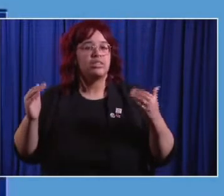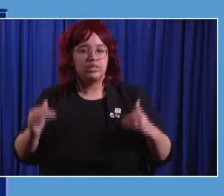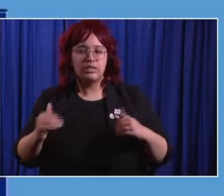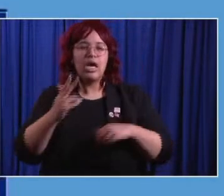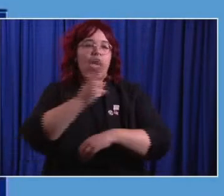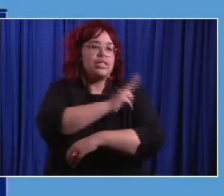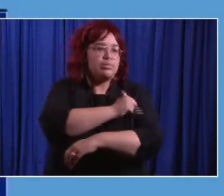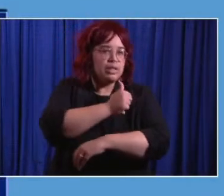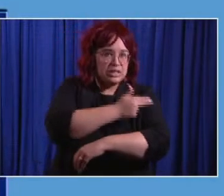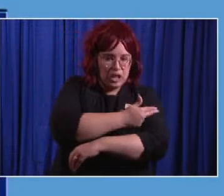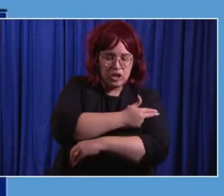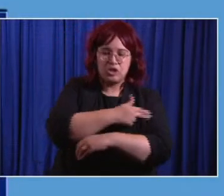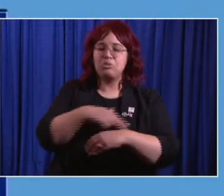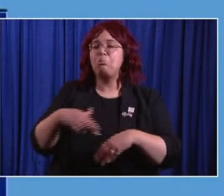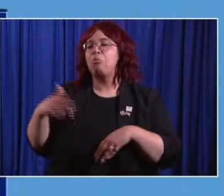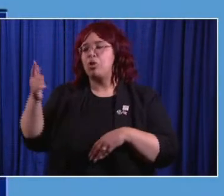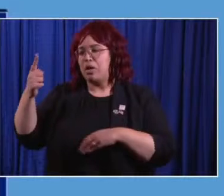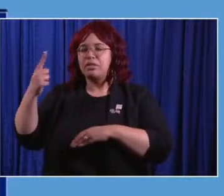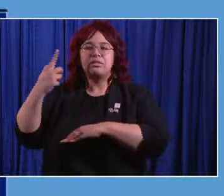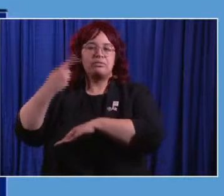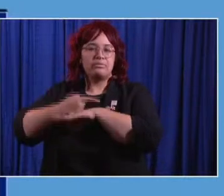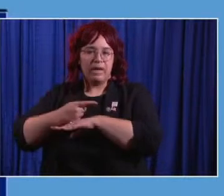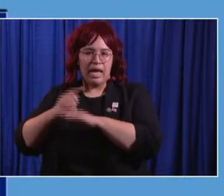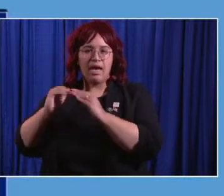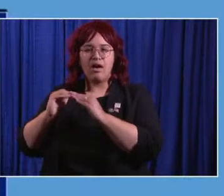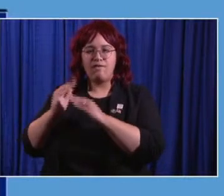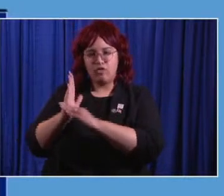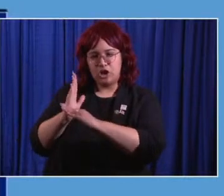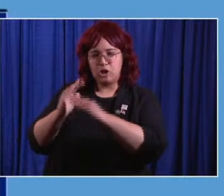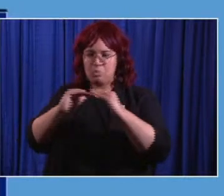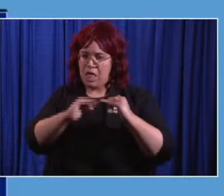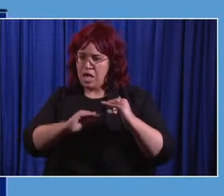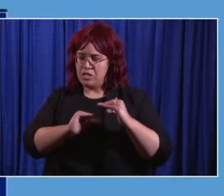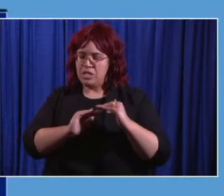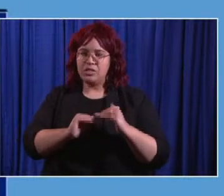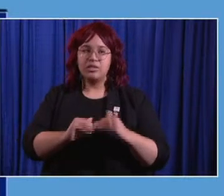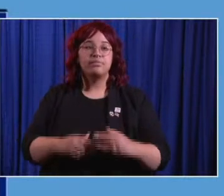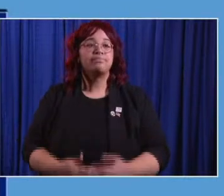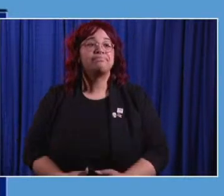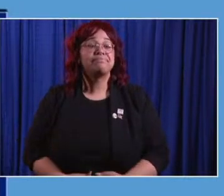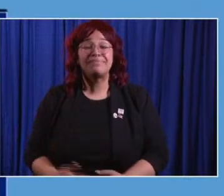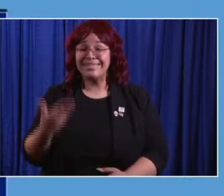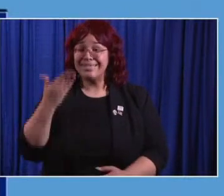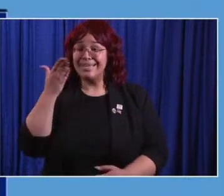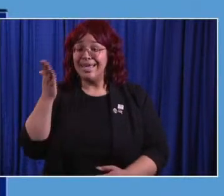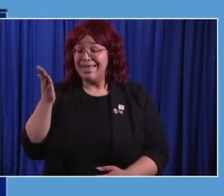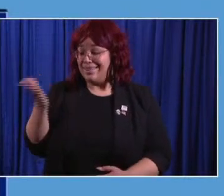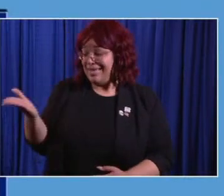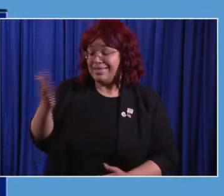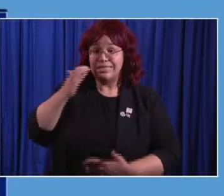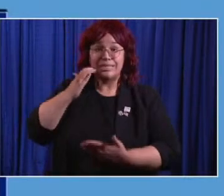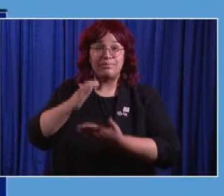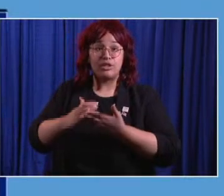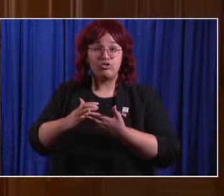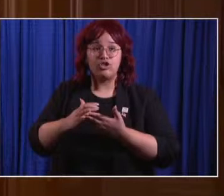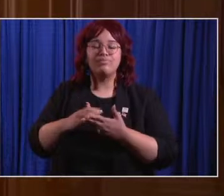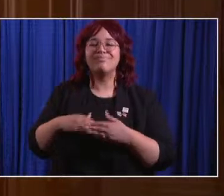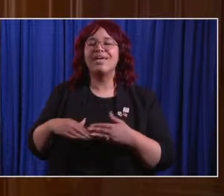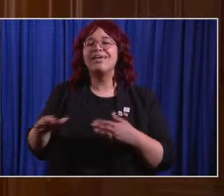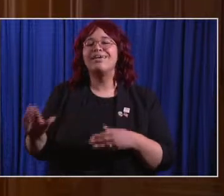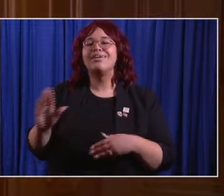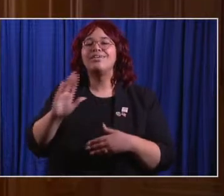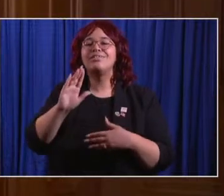This is all Ohio counties ranked by highest occurrence, and the good news is when you see white, that's better. So we're